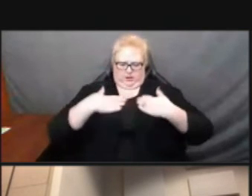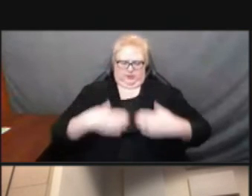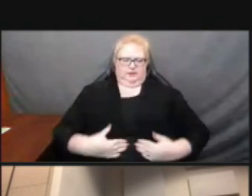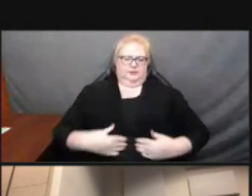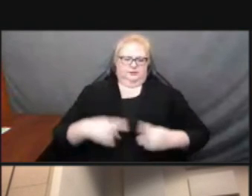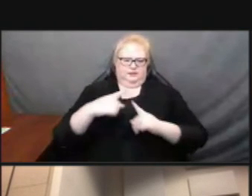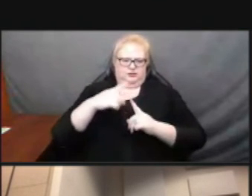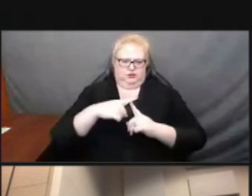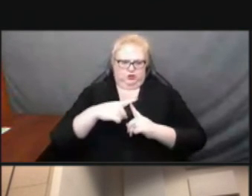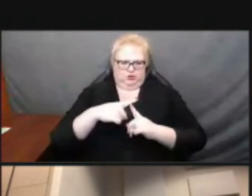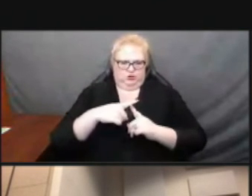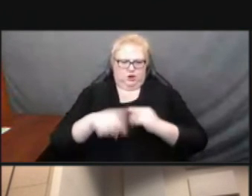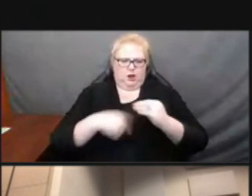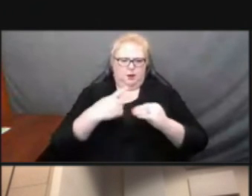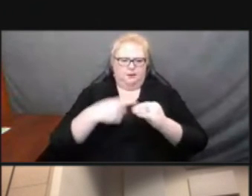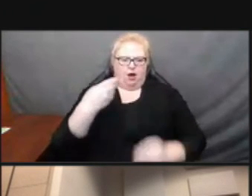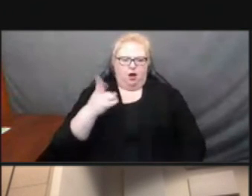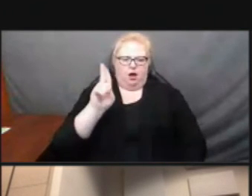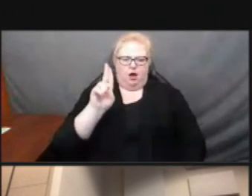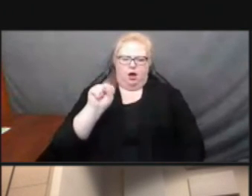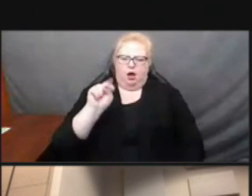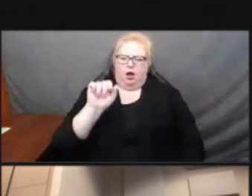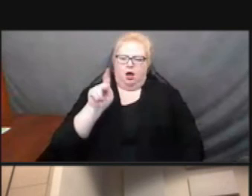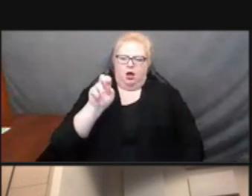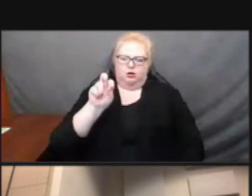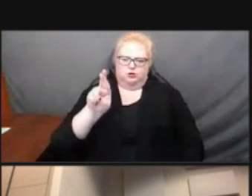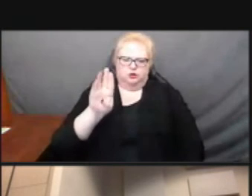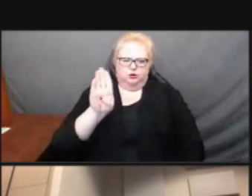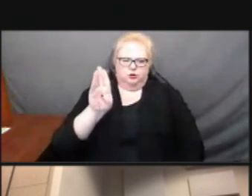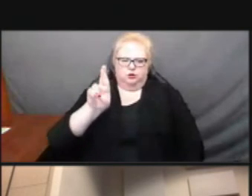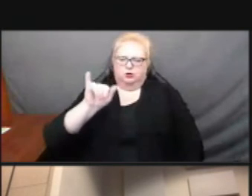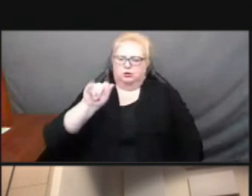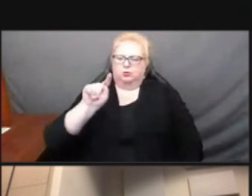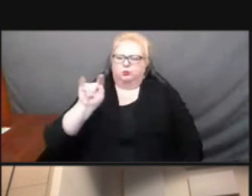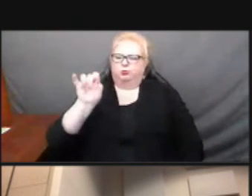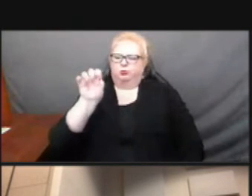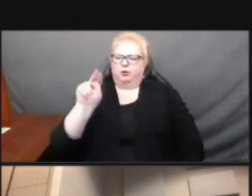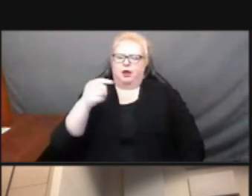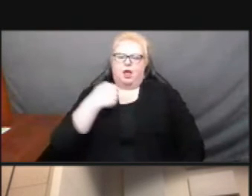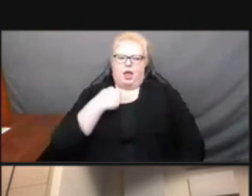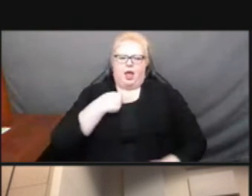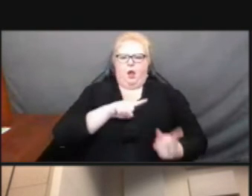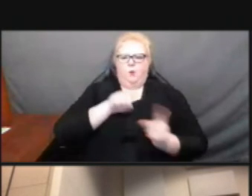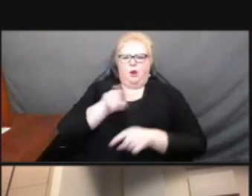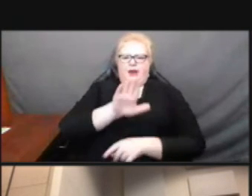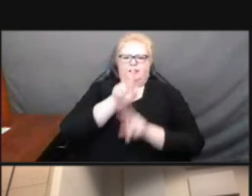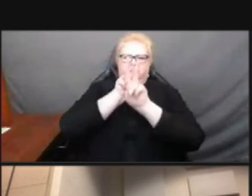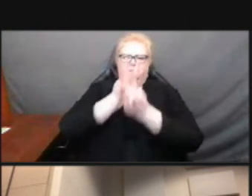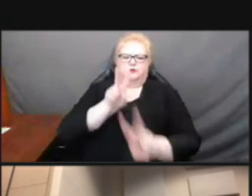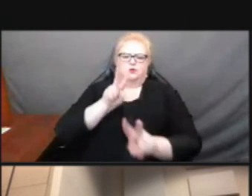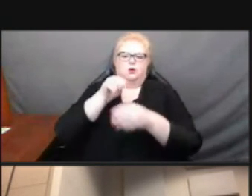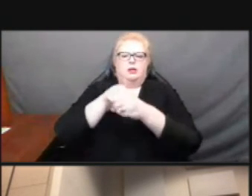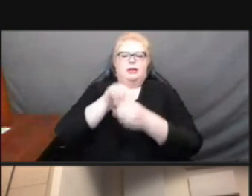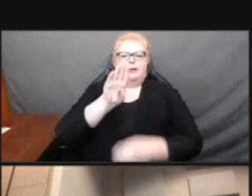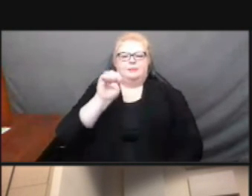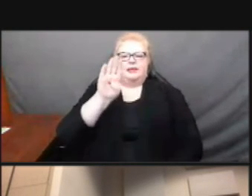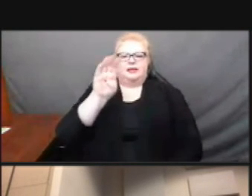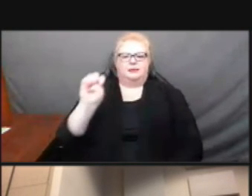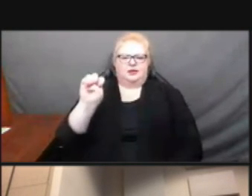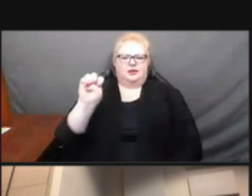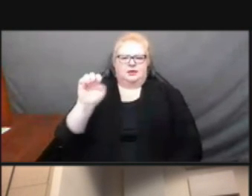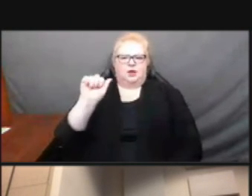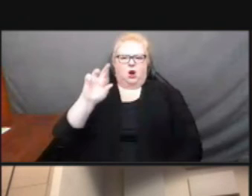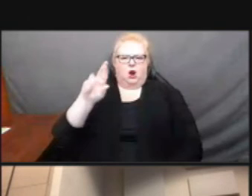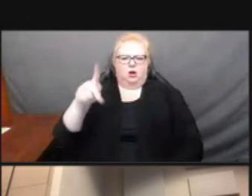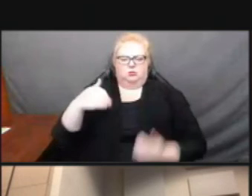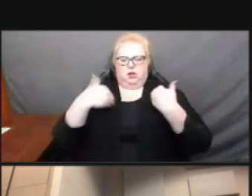on Hunter Britton. I attended his funeral up in Beebe, Arkansas. A young white boy,